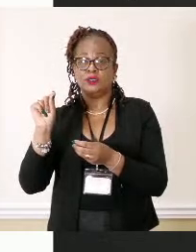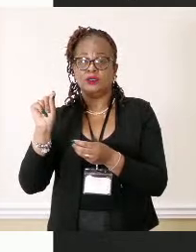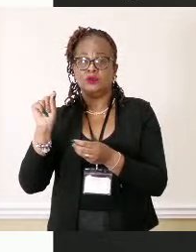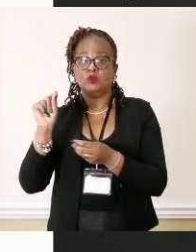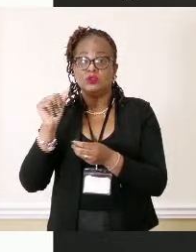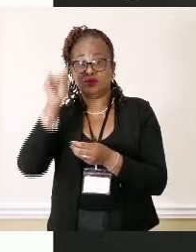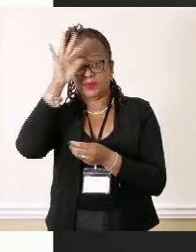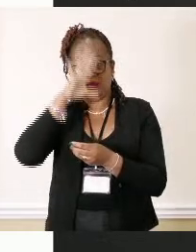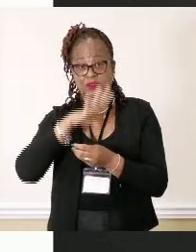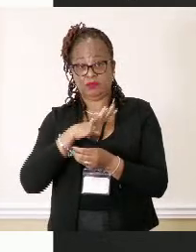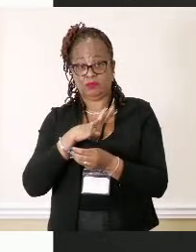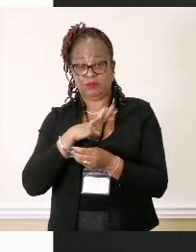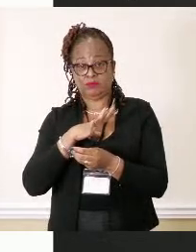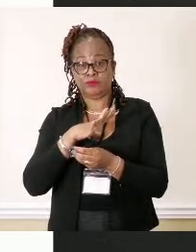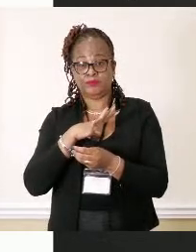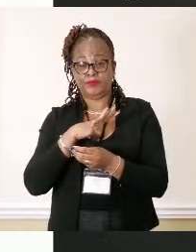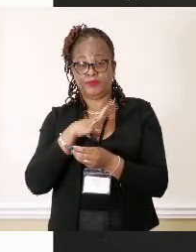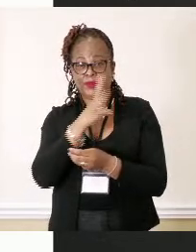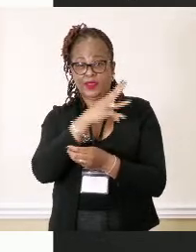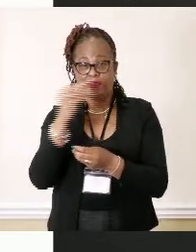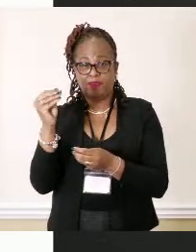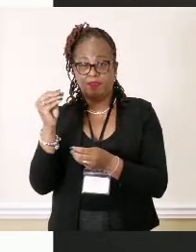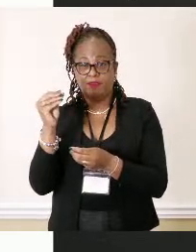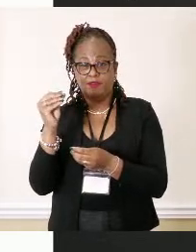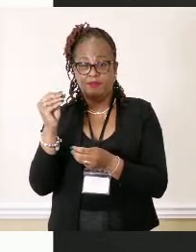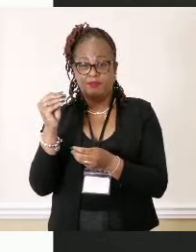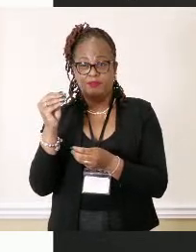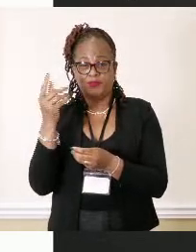surveilled. And the